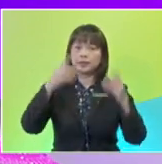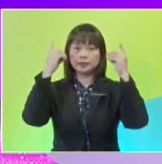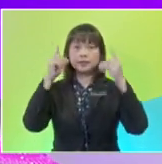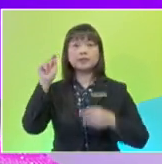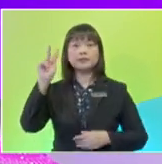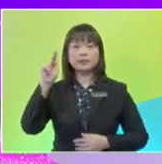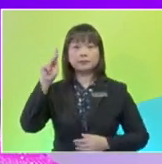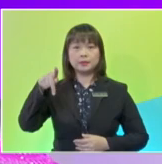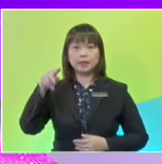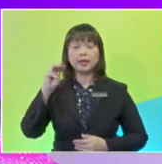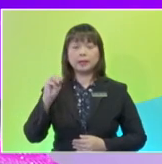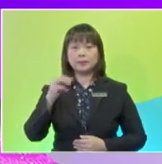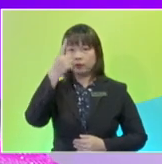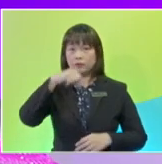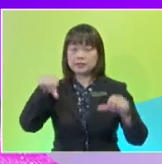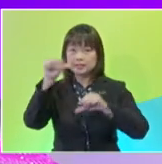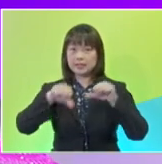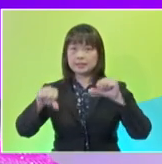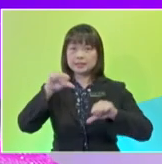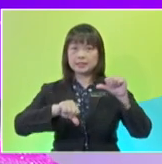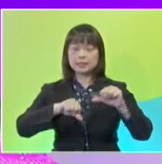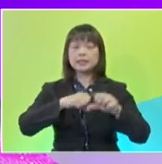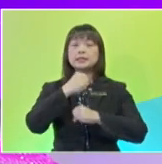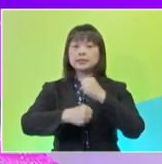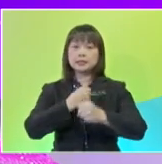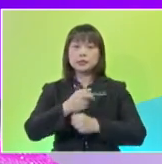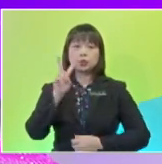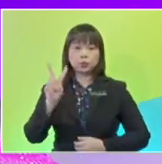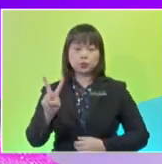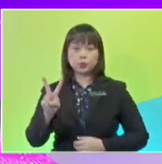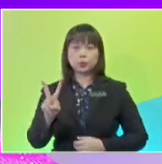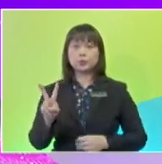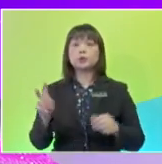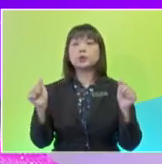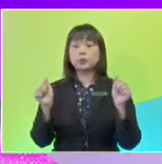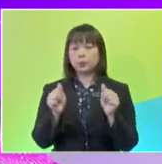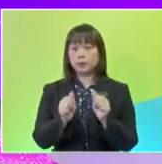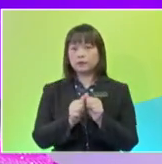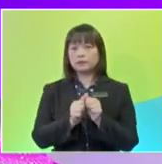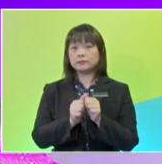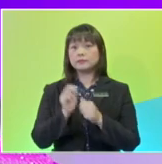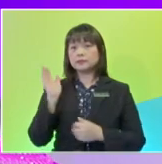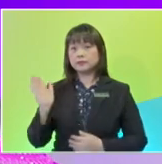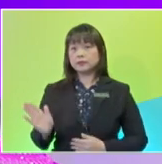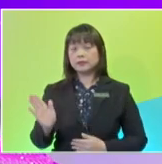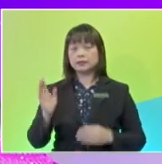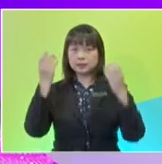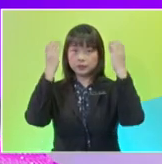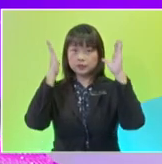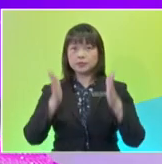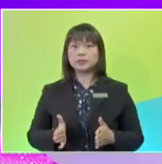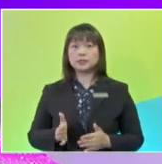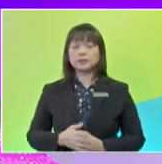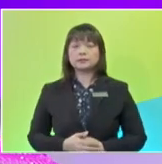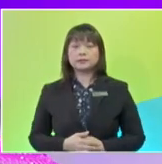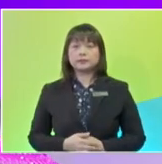for DLP Science Year 2. Together with me, Tivia, and our studio guest, our lovely teacher joining us is none other than